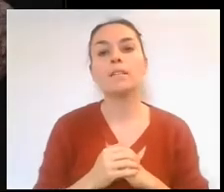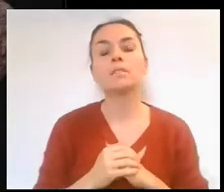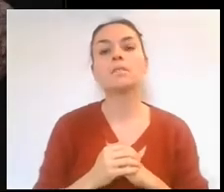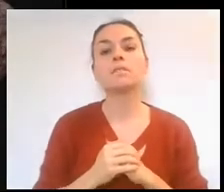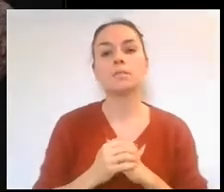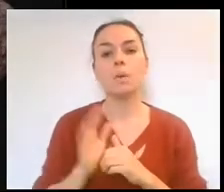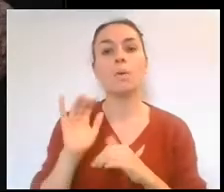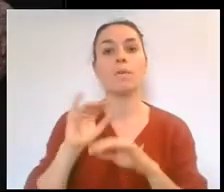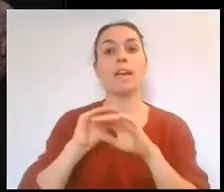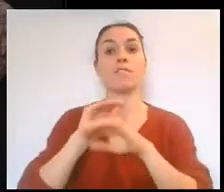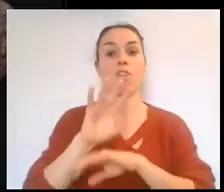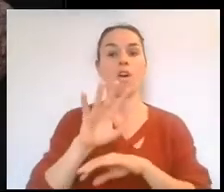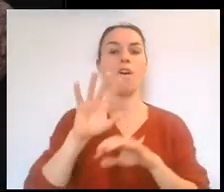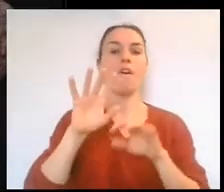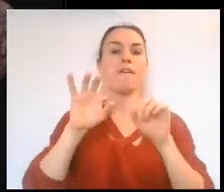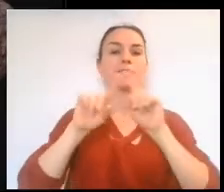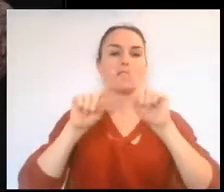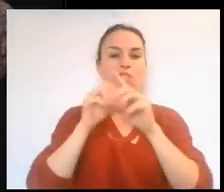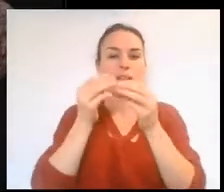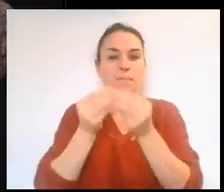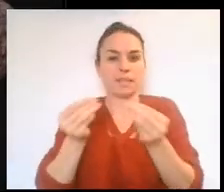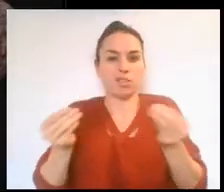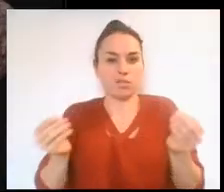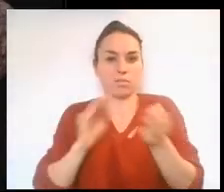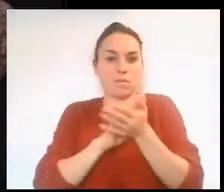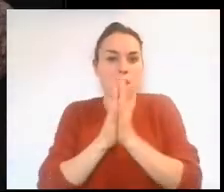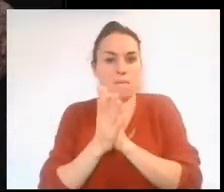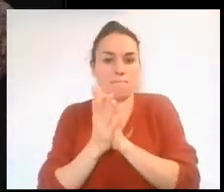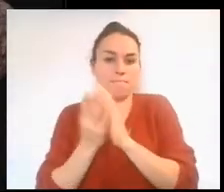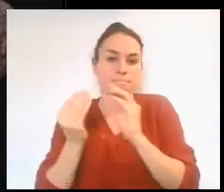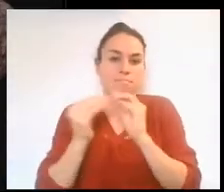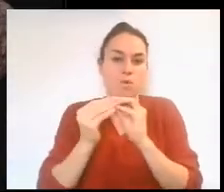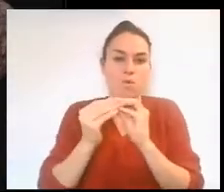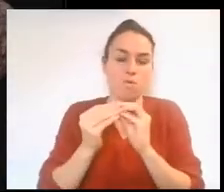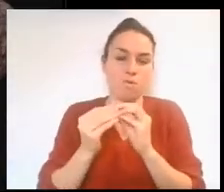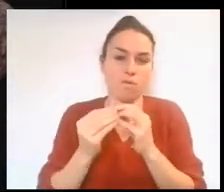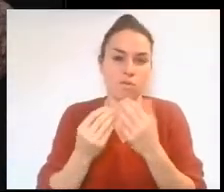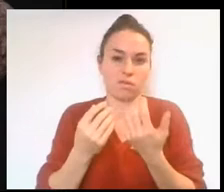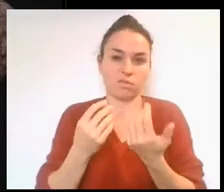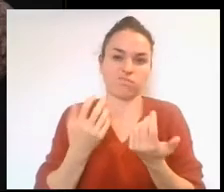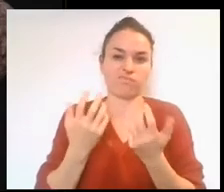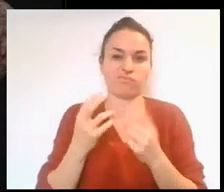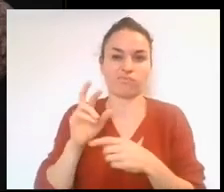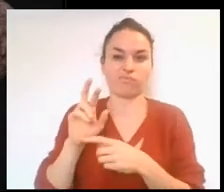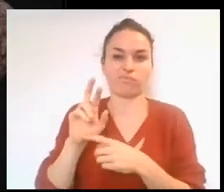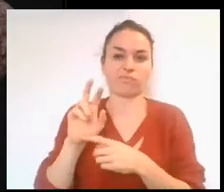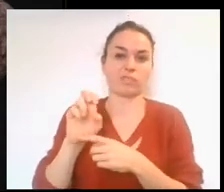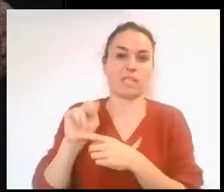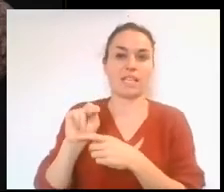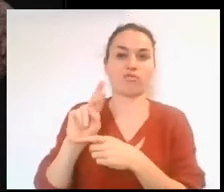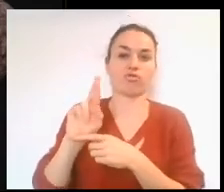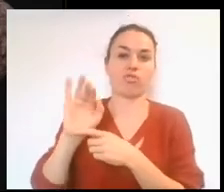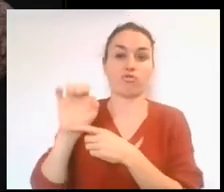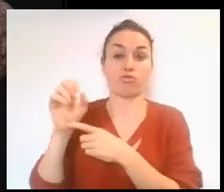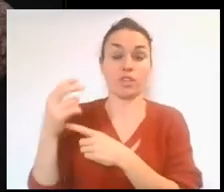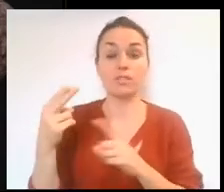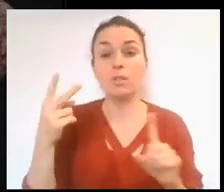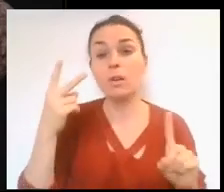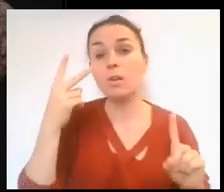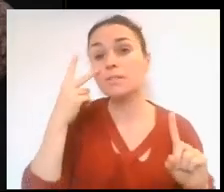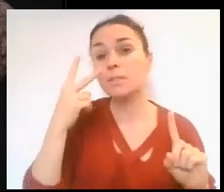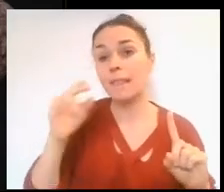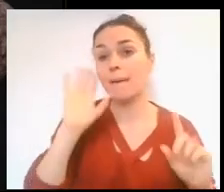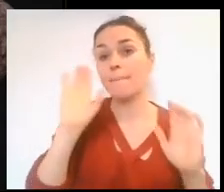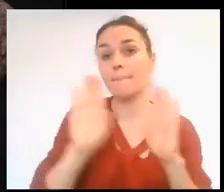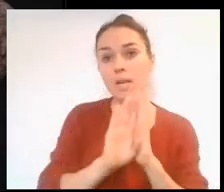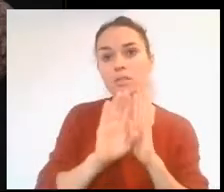stars, such that in this picture here, which is one of the really famous ones taken by the telescope, you see